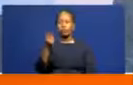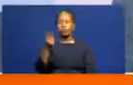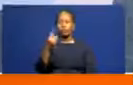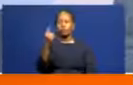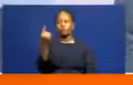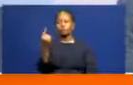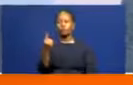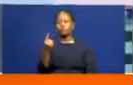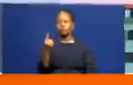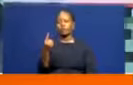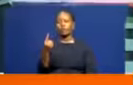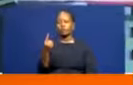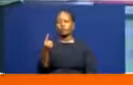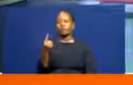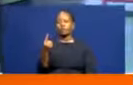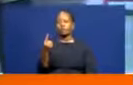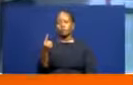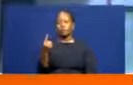please.